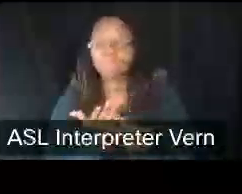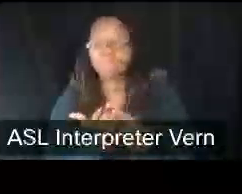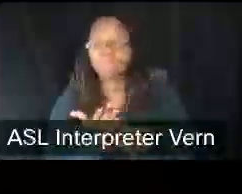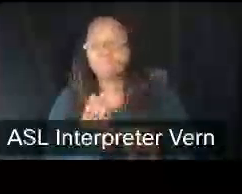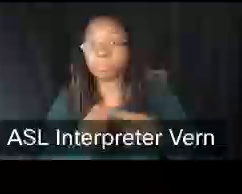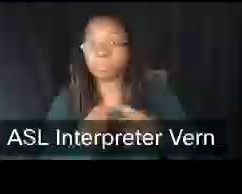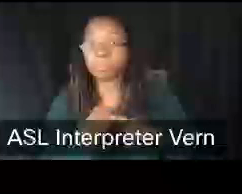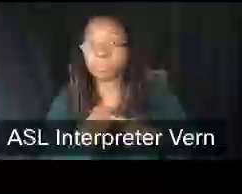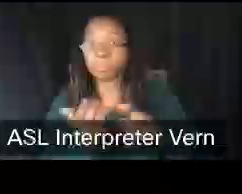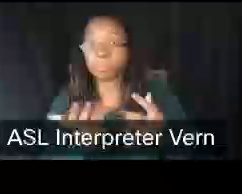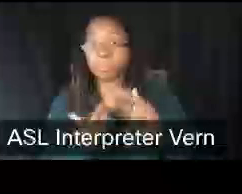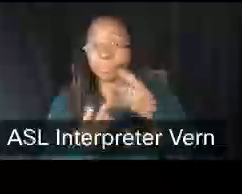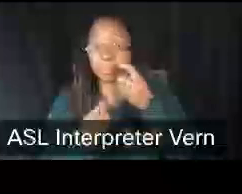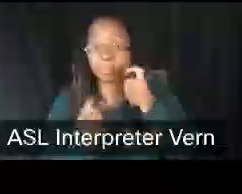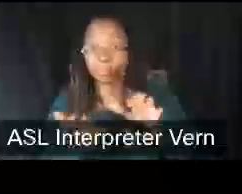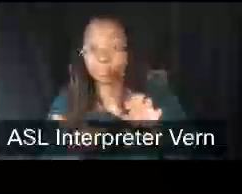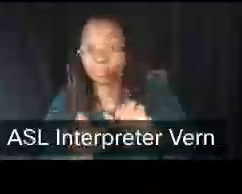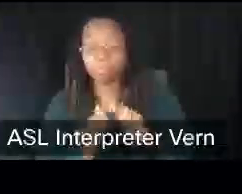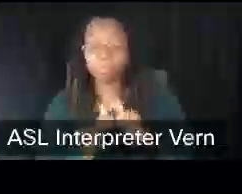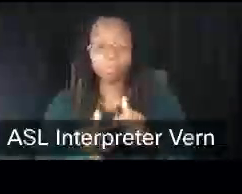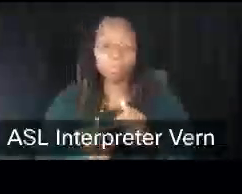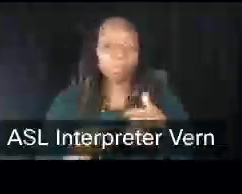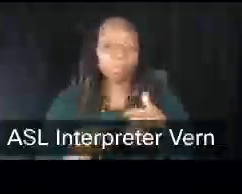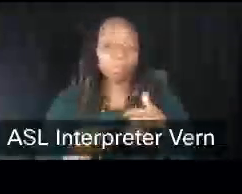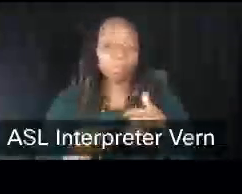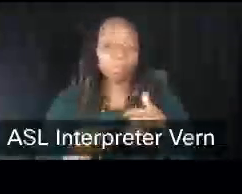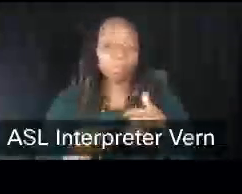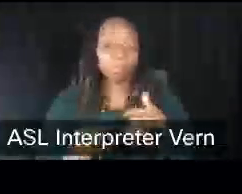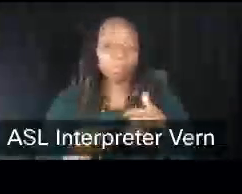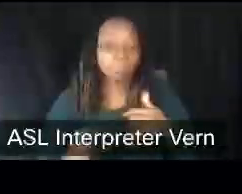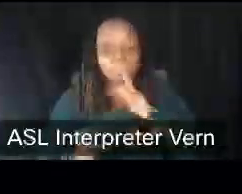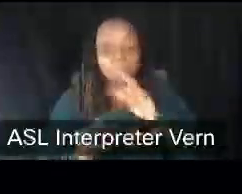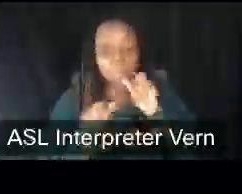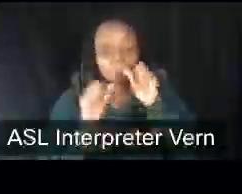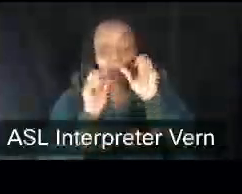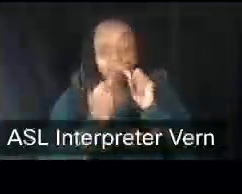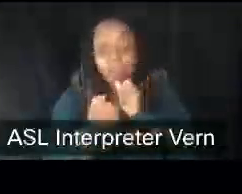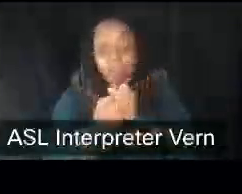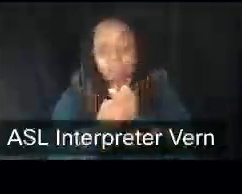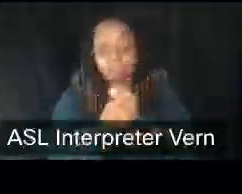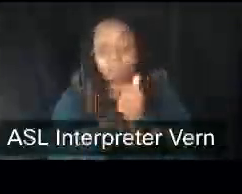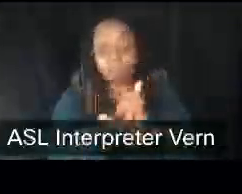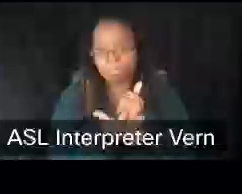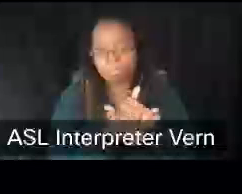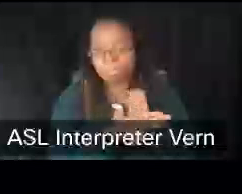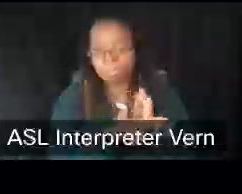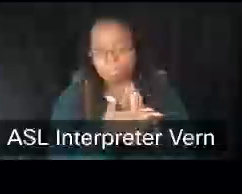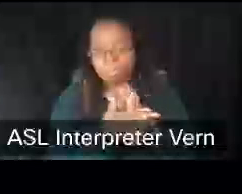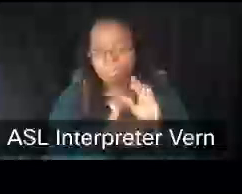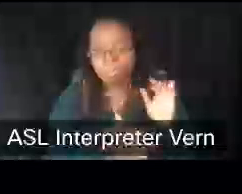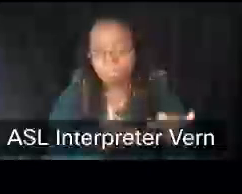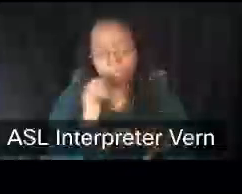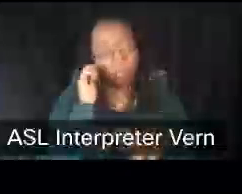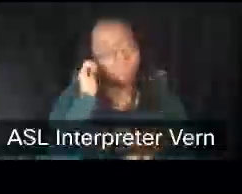that trauma does, the way it leaves us feeling, can be really incredibly helpful to share that.